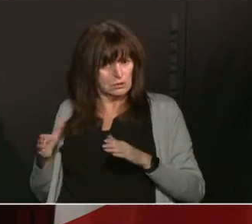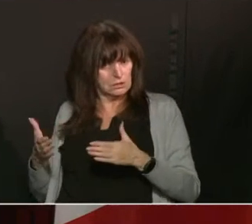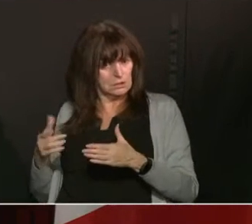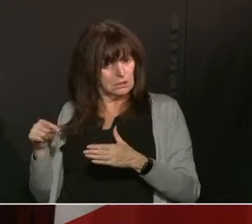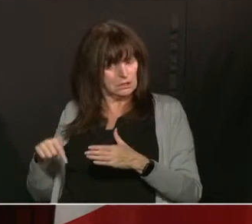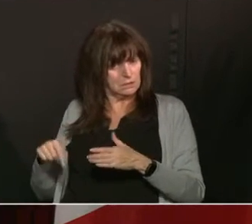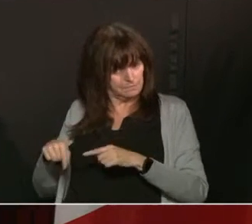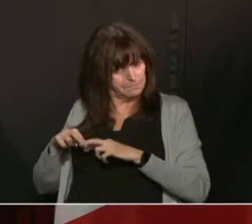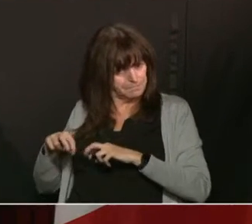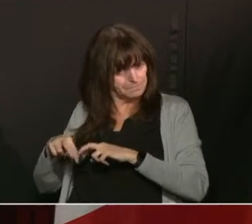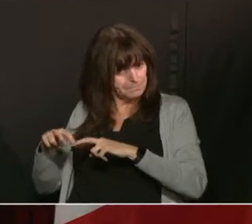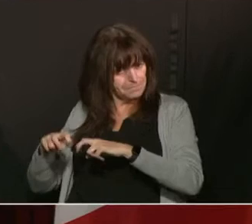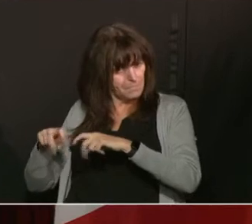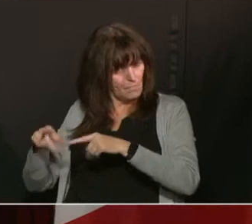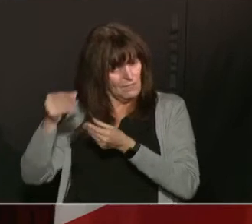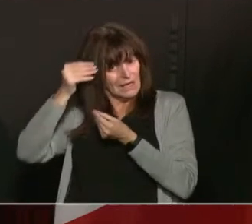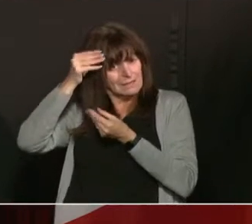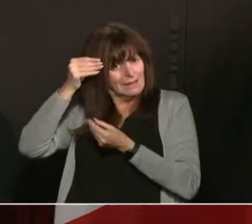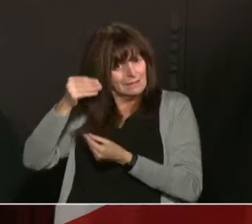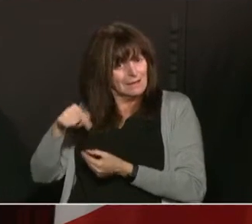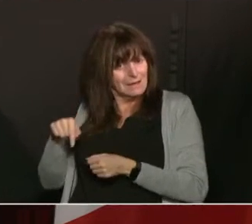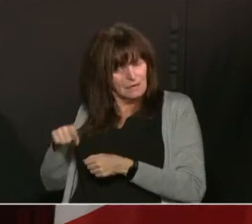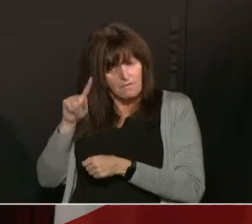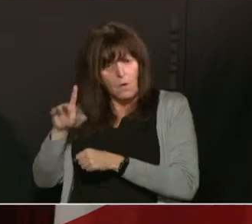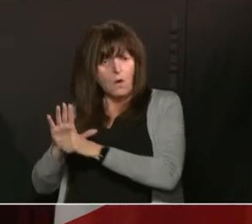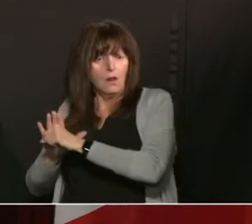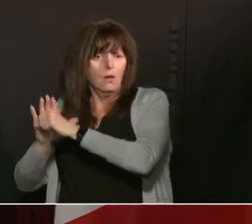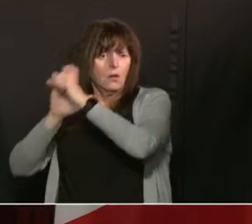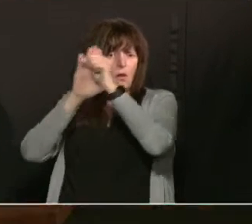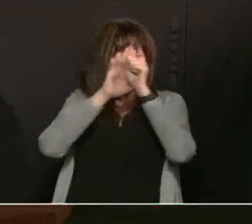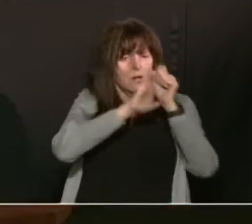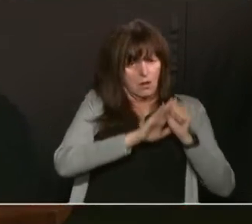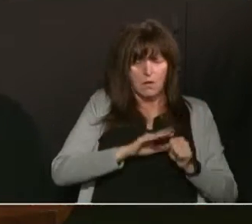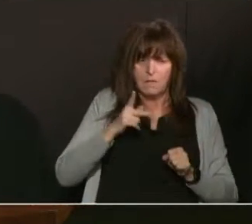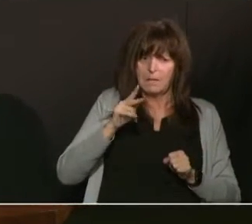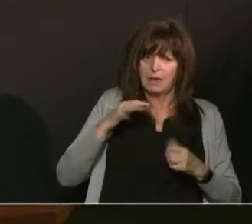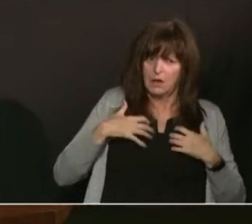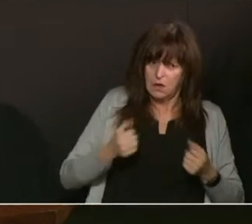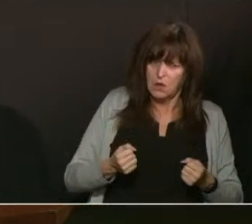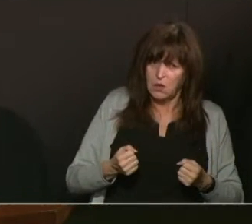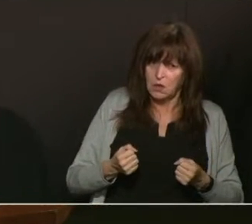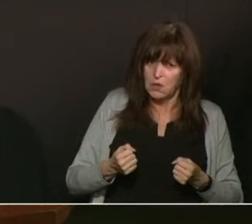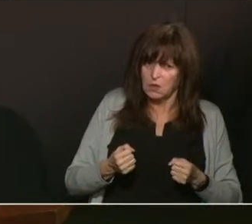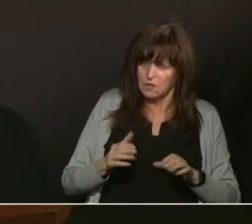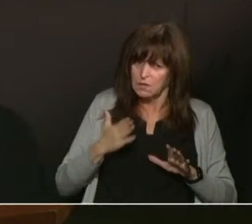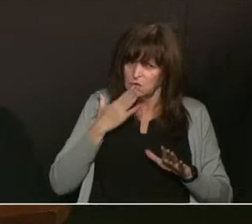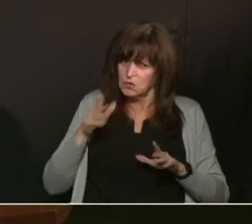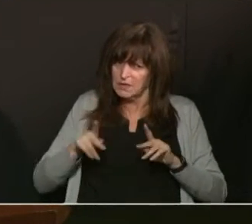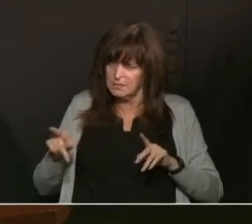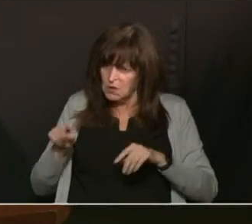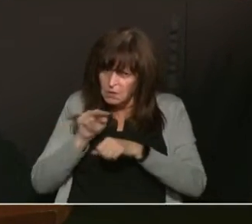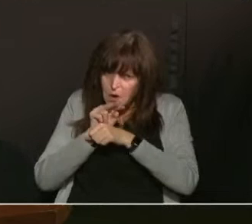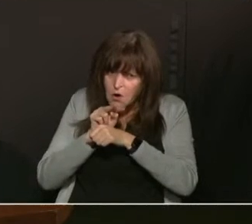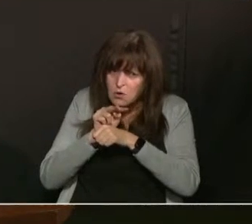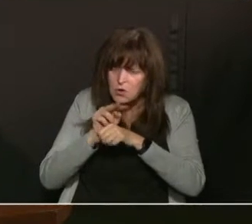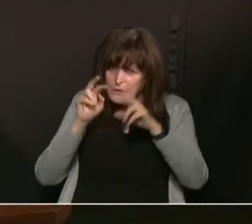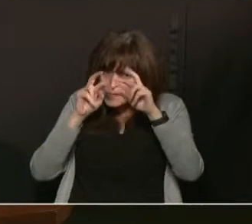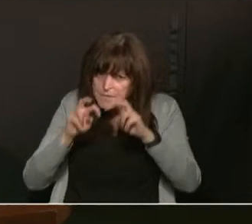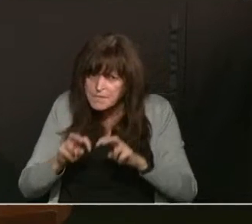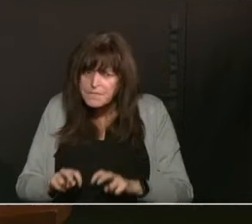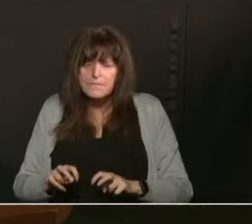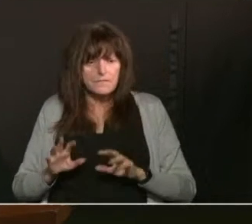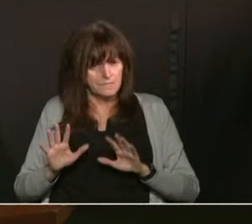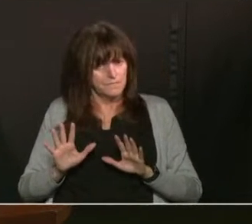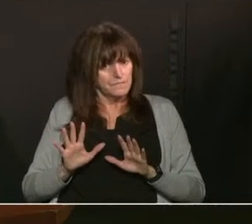at a local public health agency, regionally, and then at the provincial level. Question? From Holly Mackenzie-Suter at